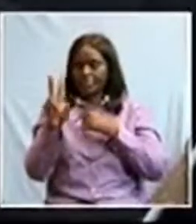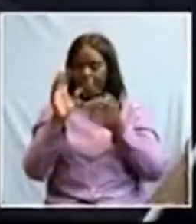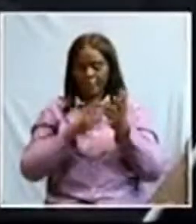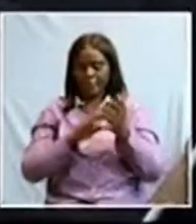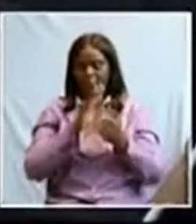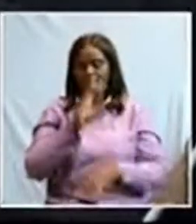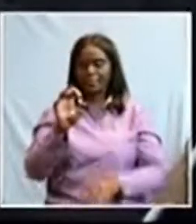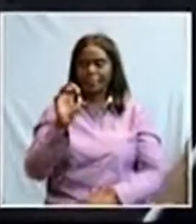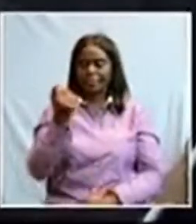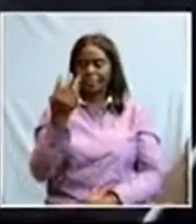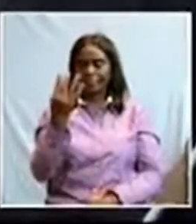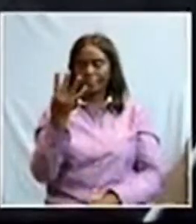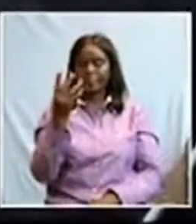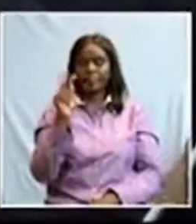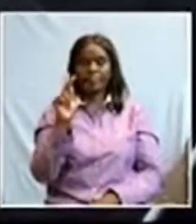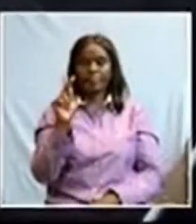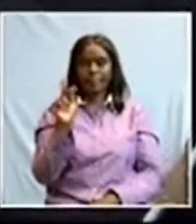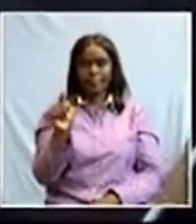342,414 kwacha,